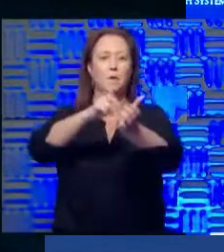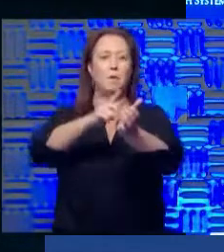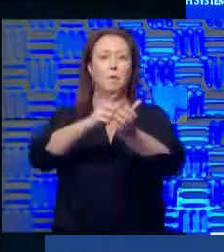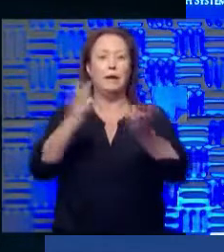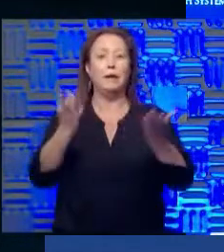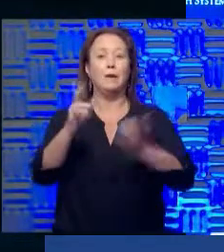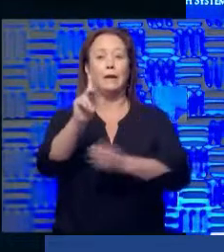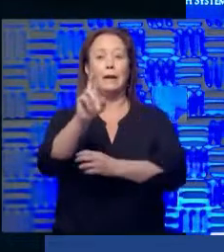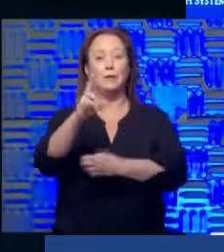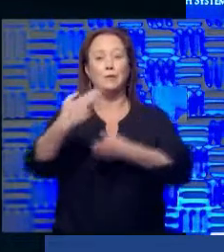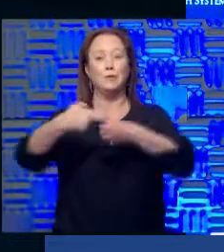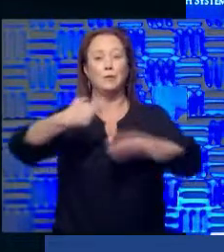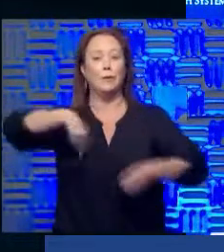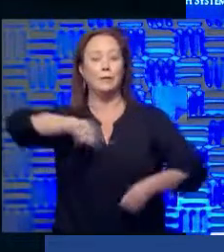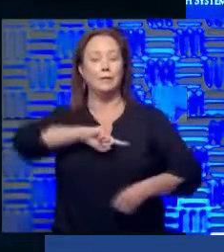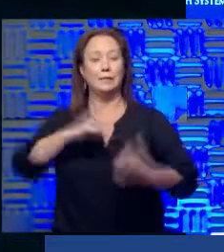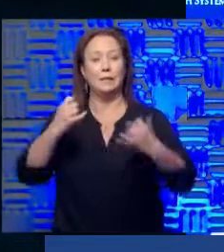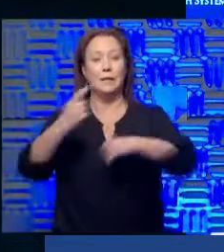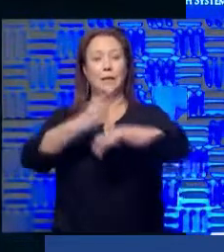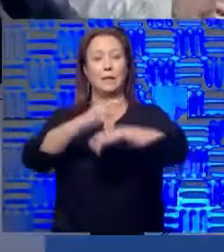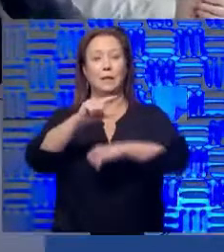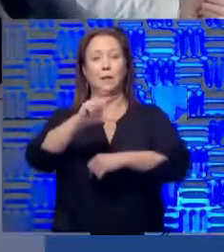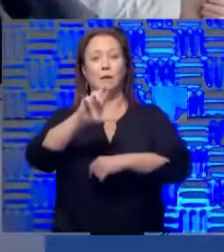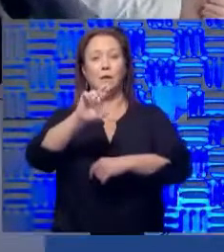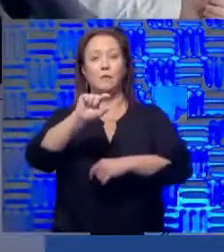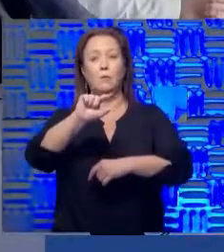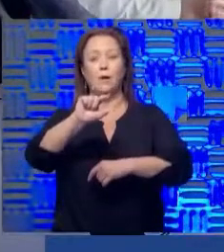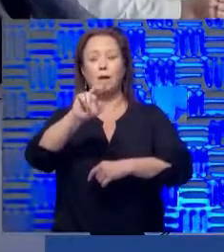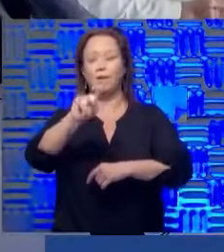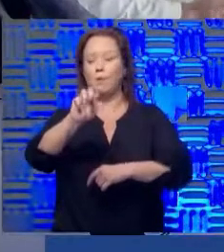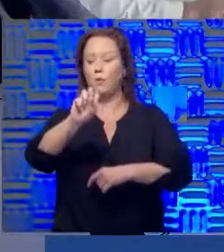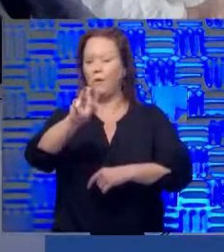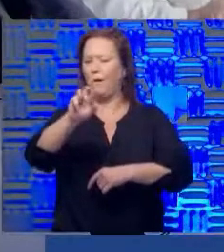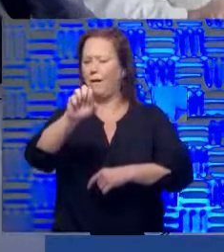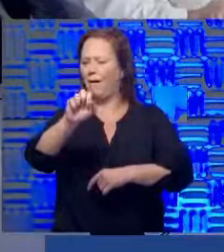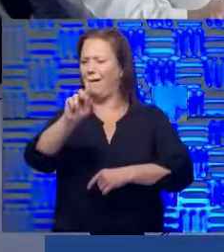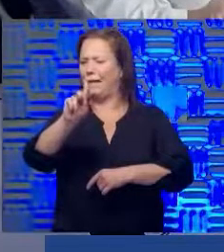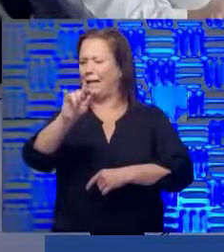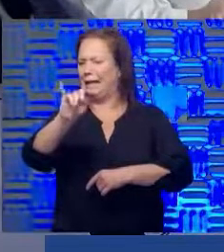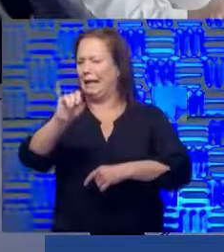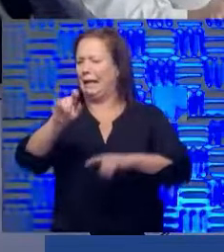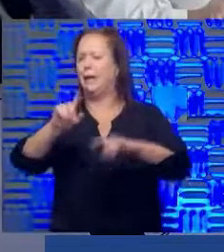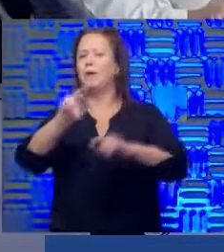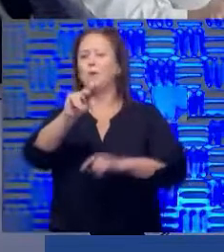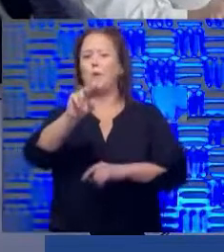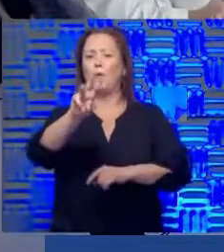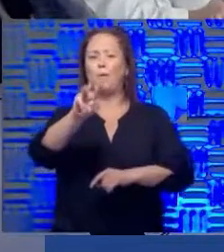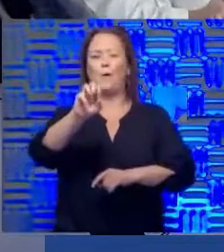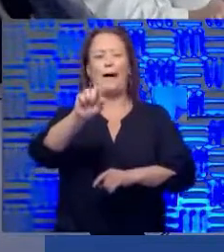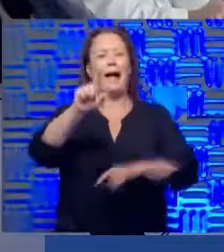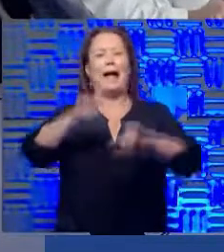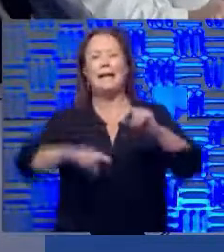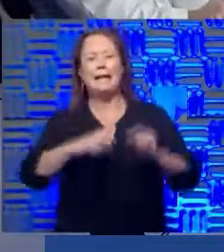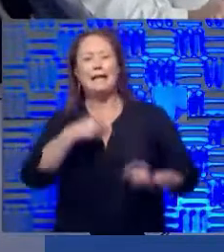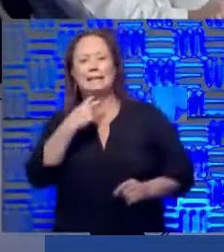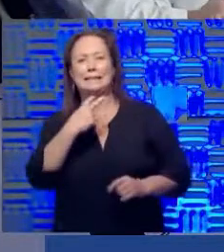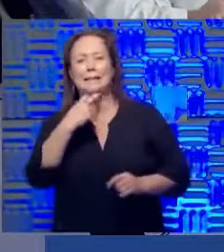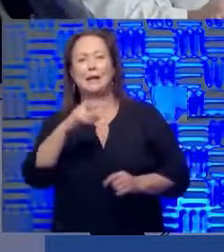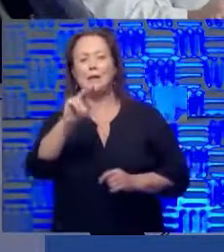She joins us this morning. And Greg Nowacki, I can't say it. How do you say it?